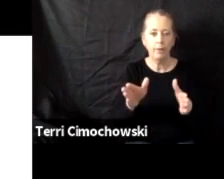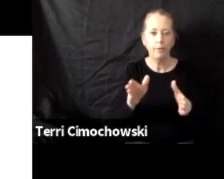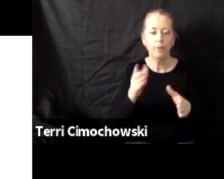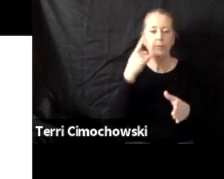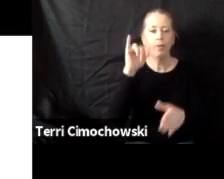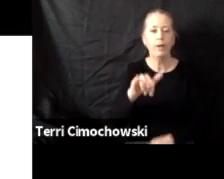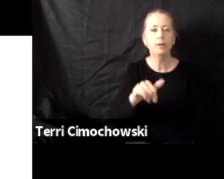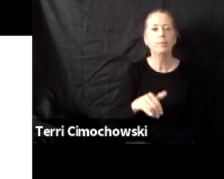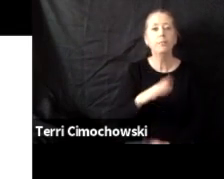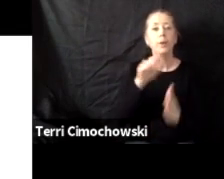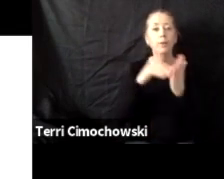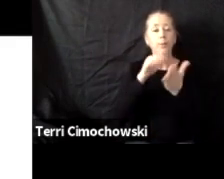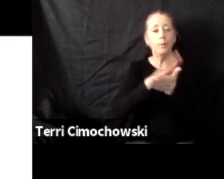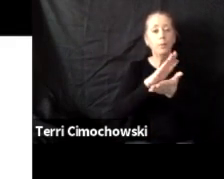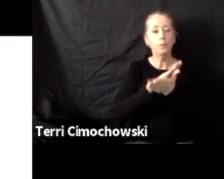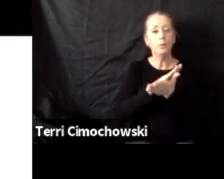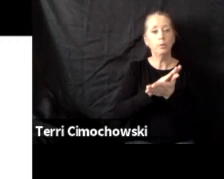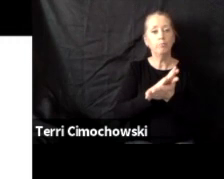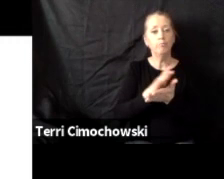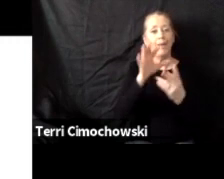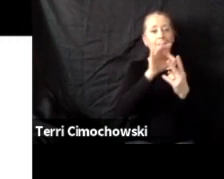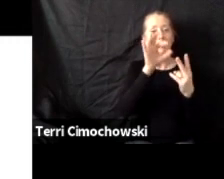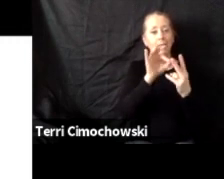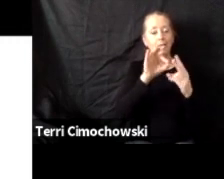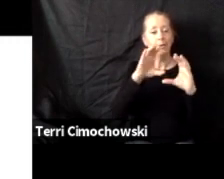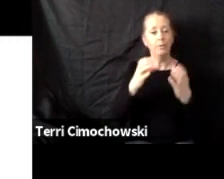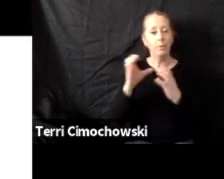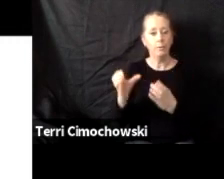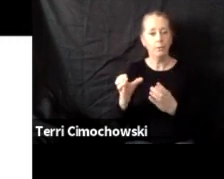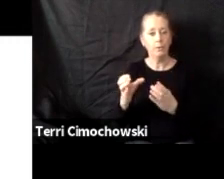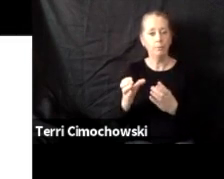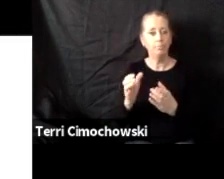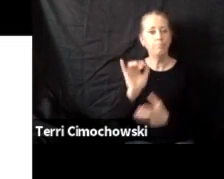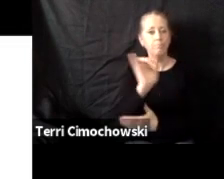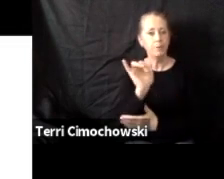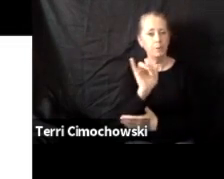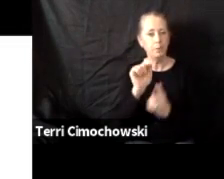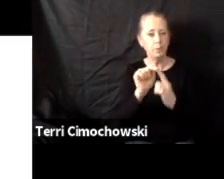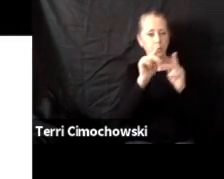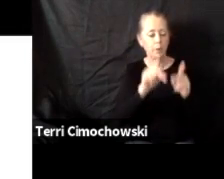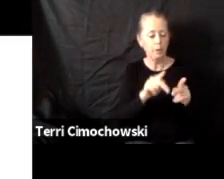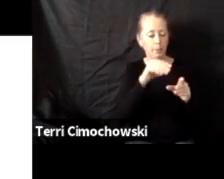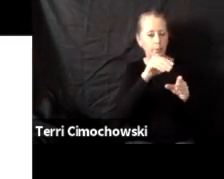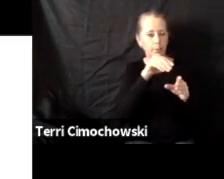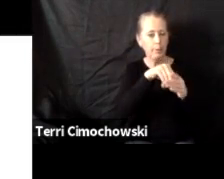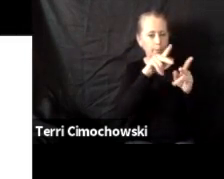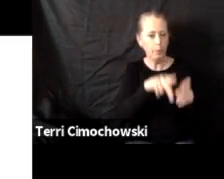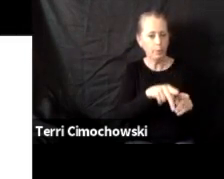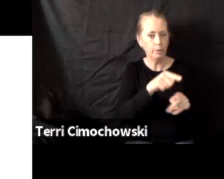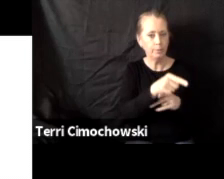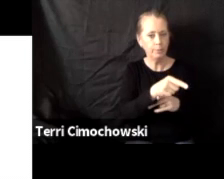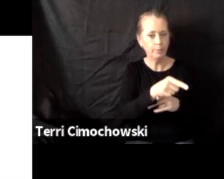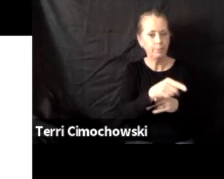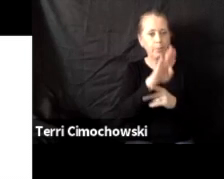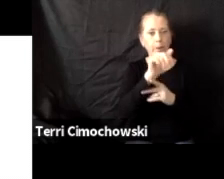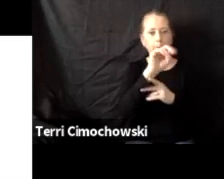At the middle school level, when it comes to elective courses, it's going to be similar to the in-person courses. Band and